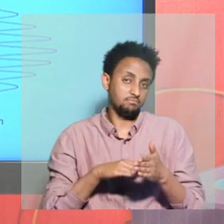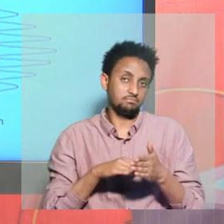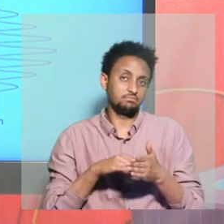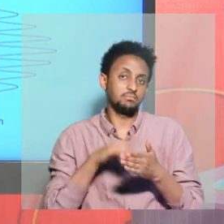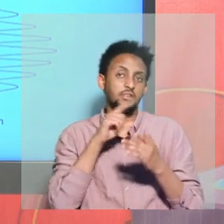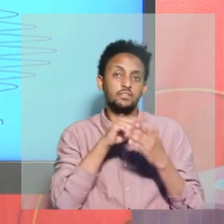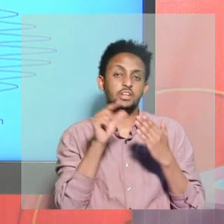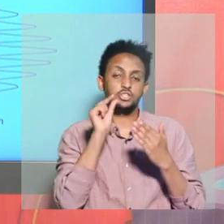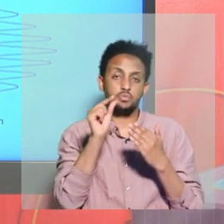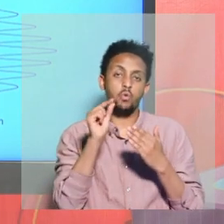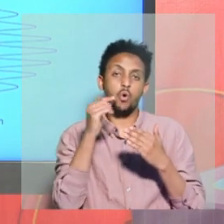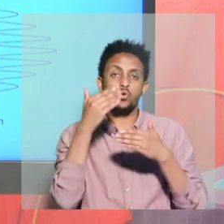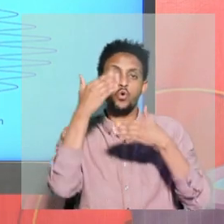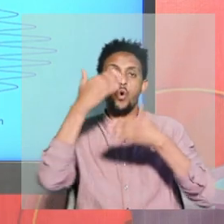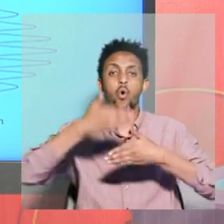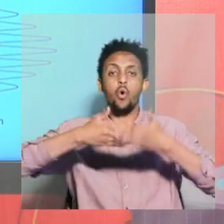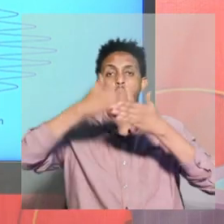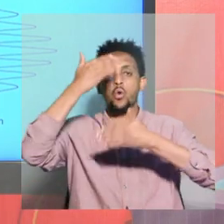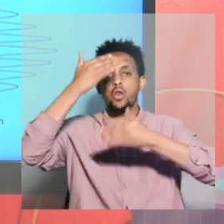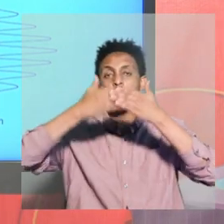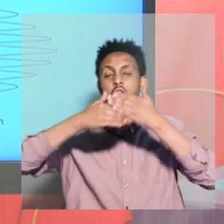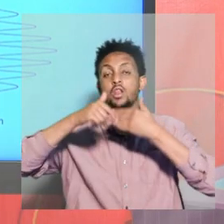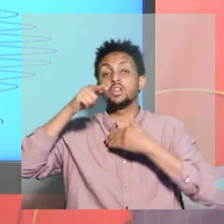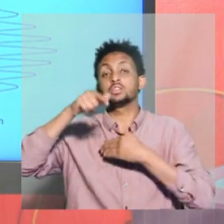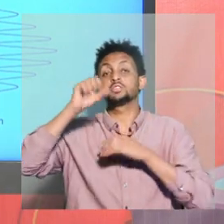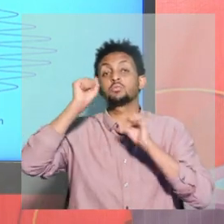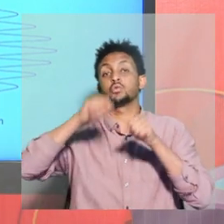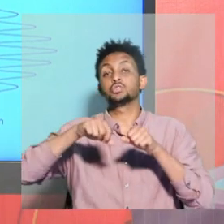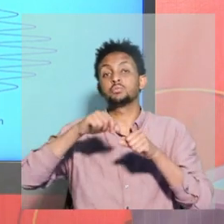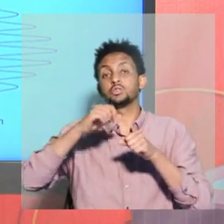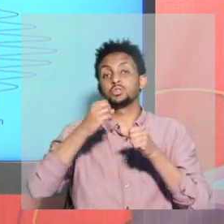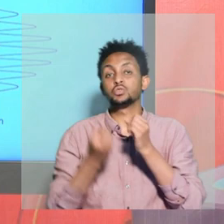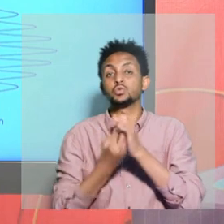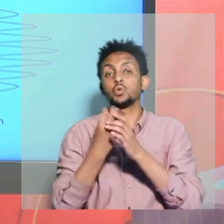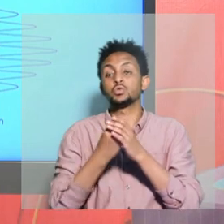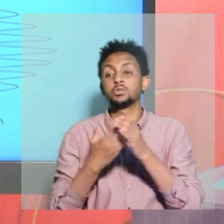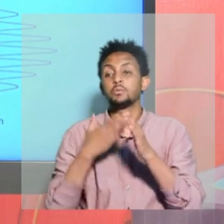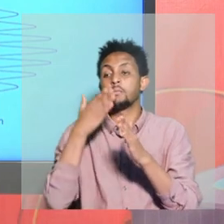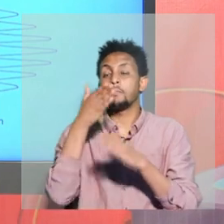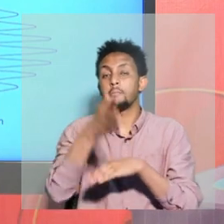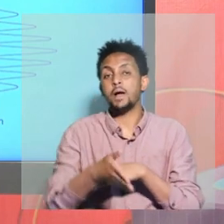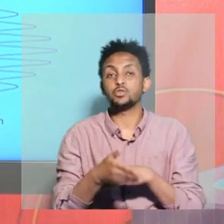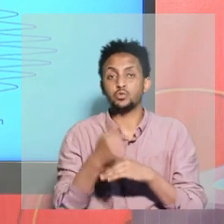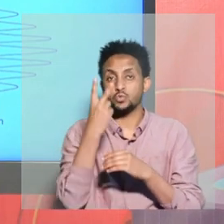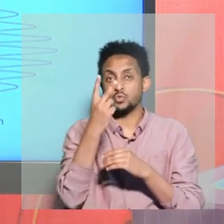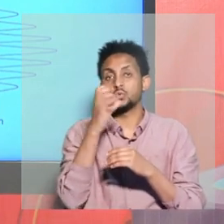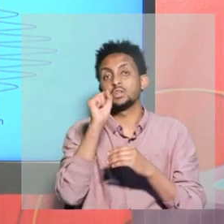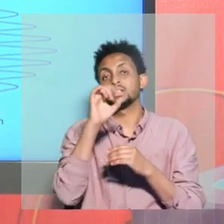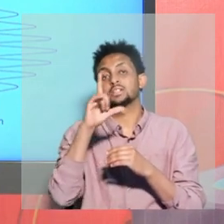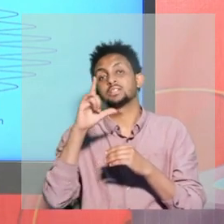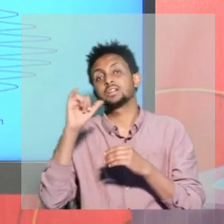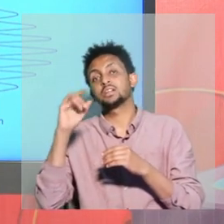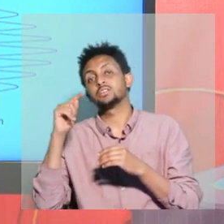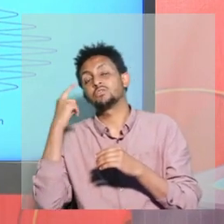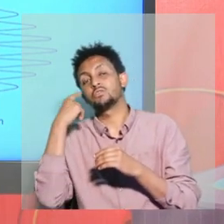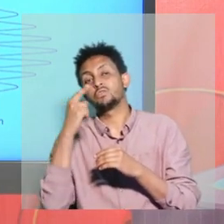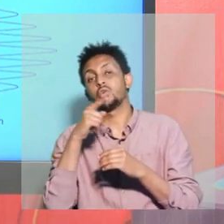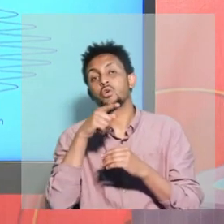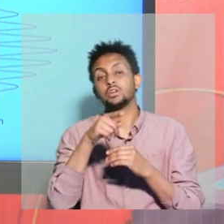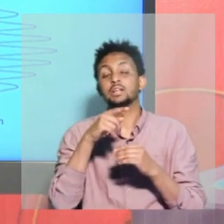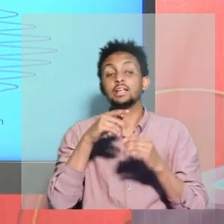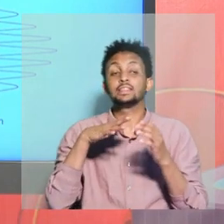Very small holes like this, so that it's possible to have a source and pass from these two slits and form